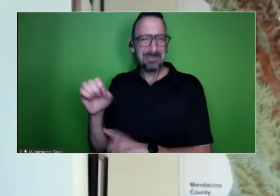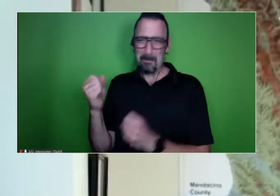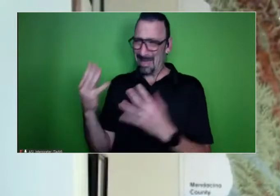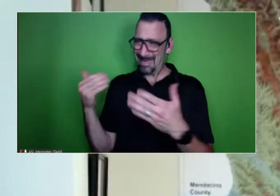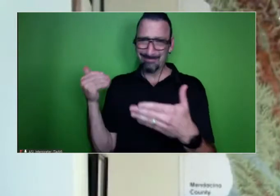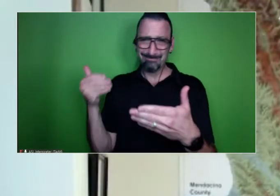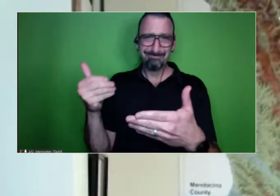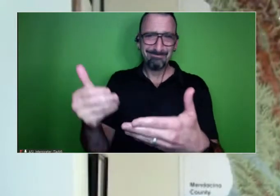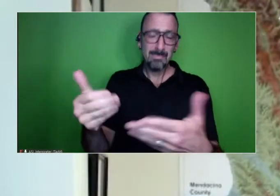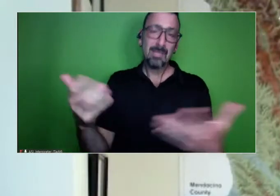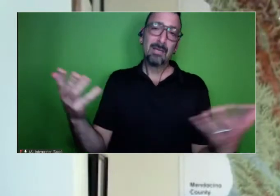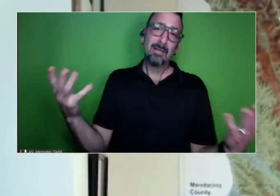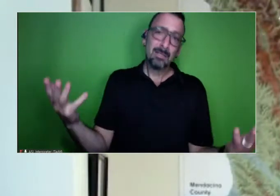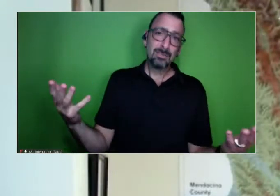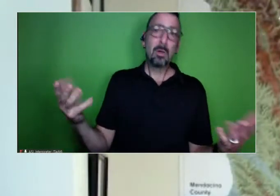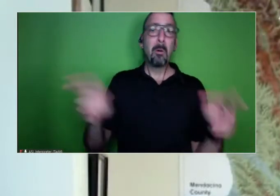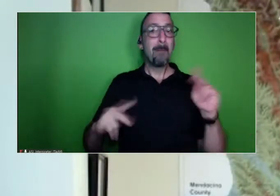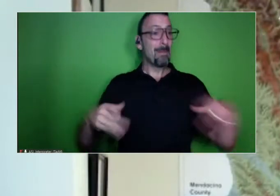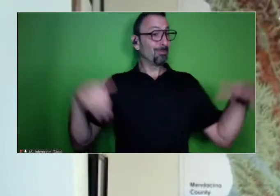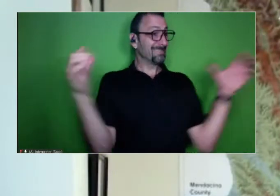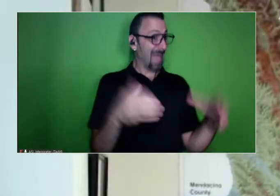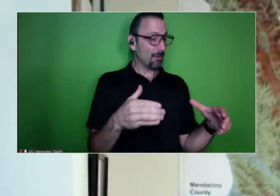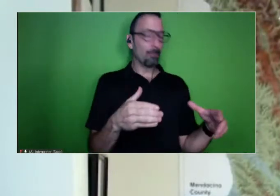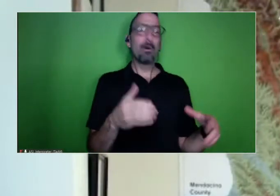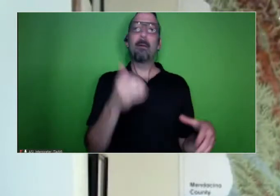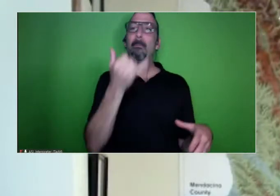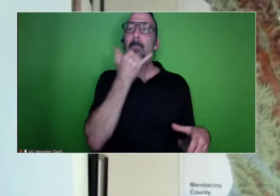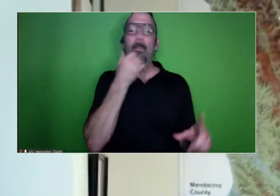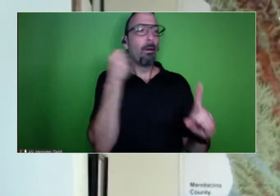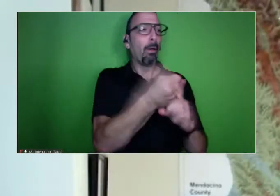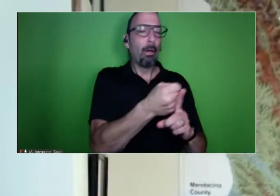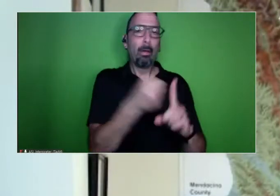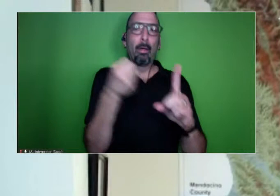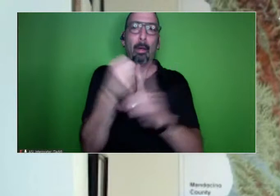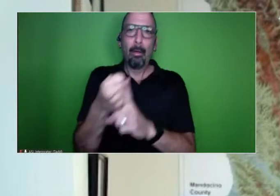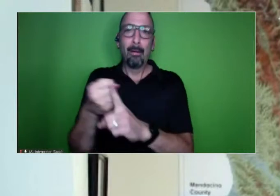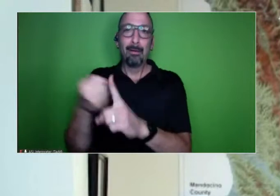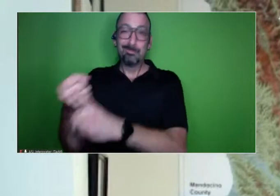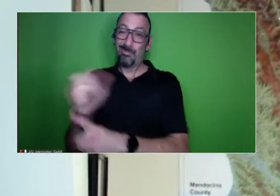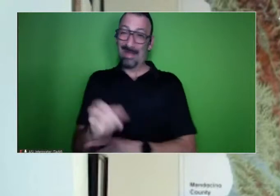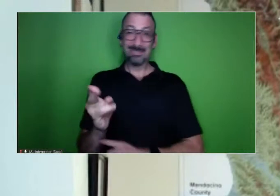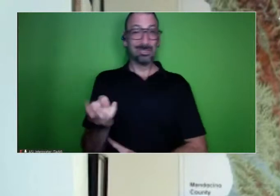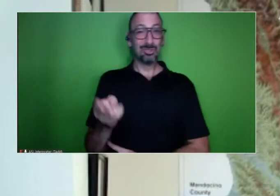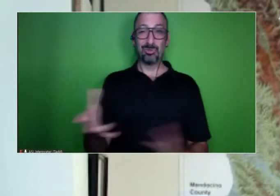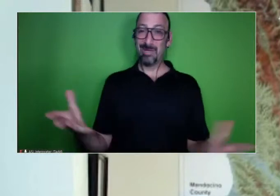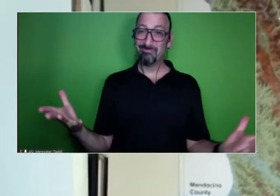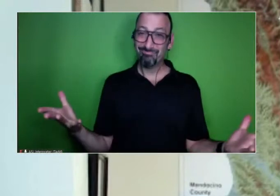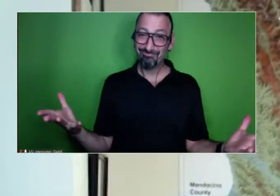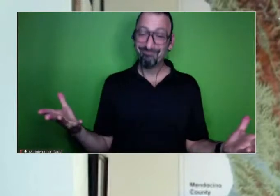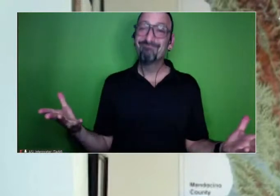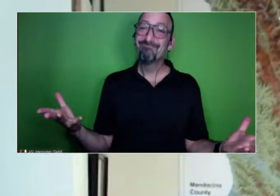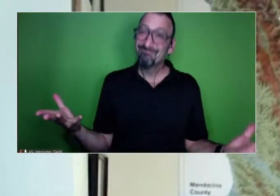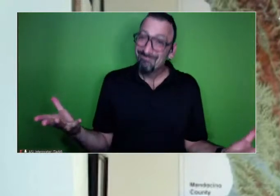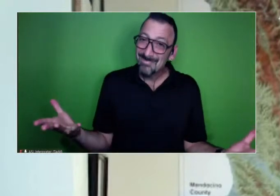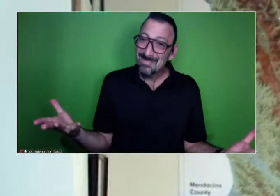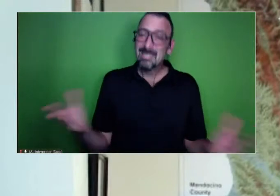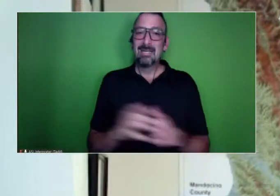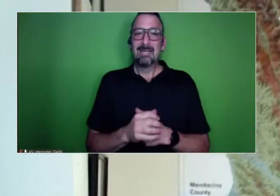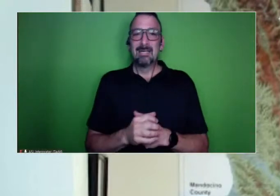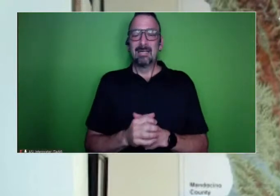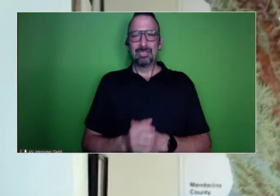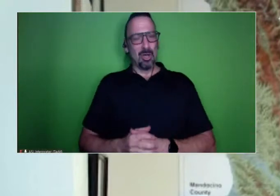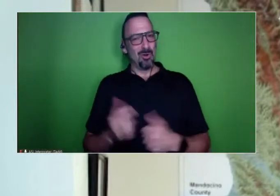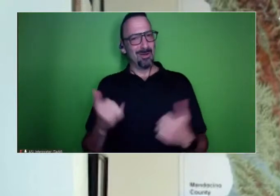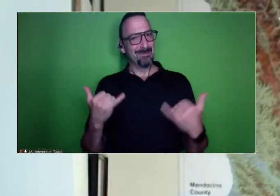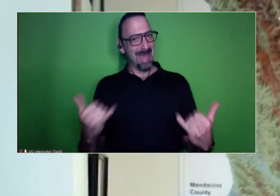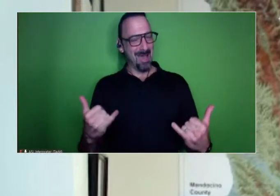to gatherings large and small, and they started a terrible surge in the nation, in California, and also in Mendocino County. So I